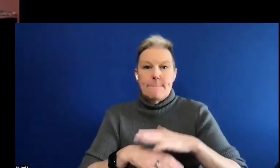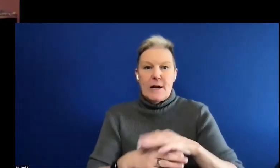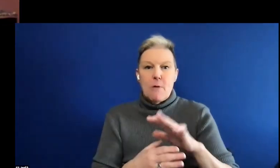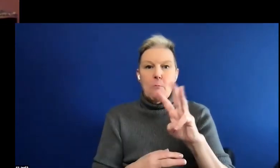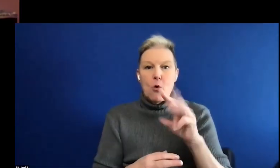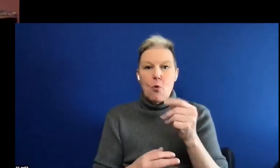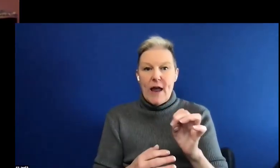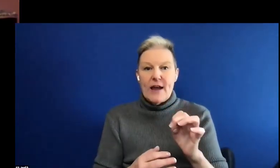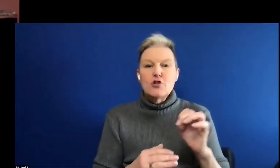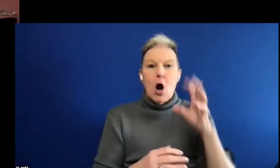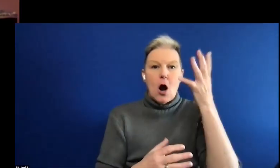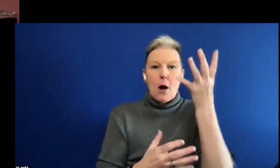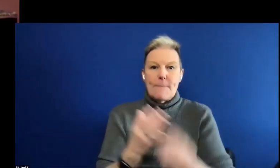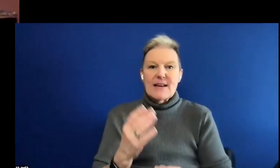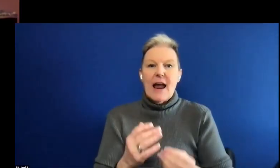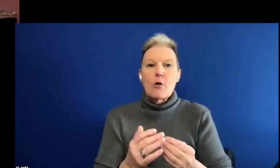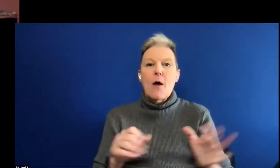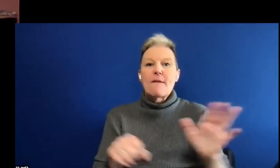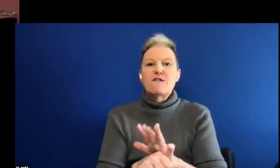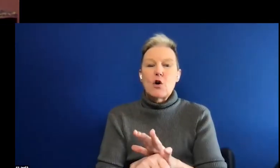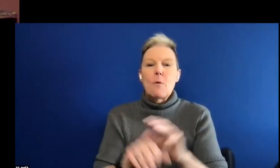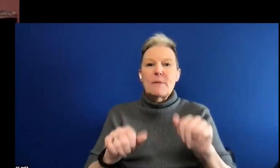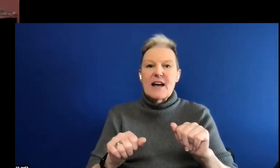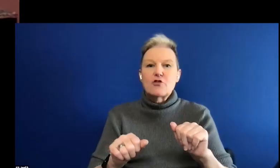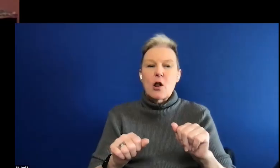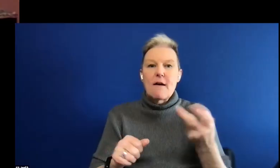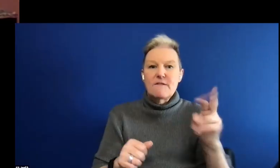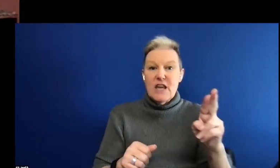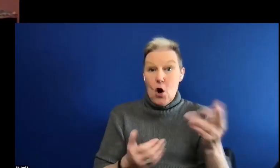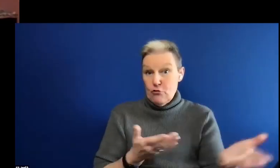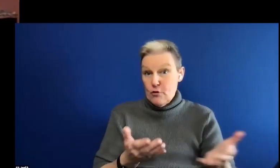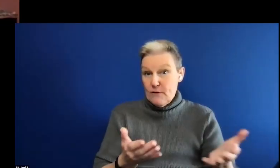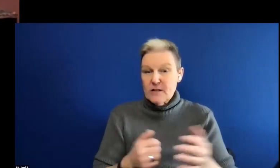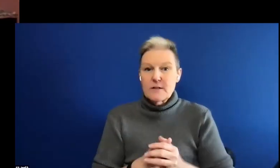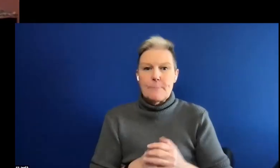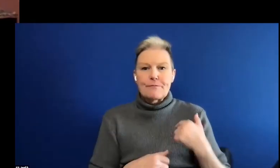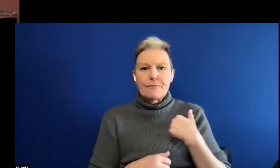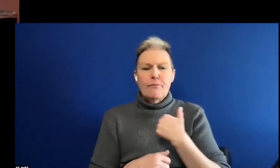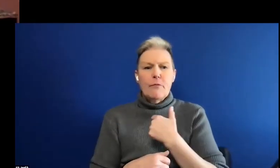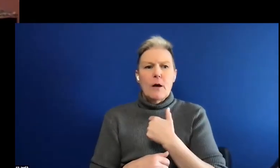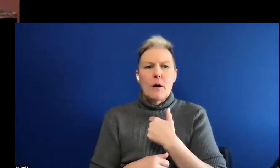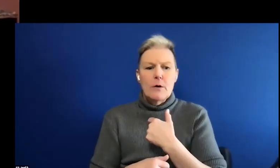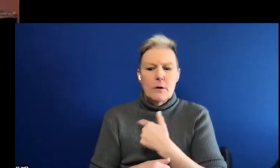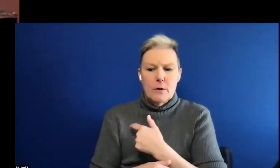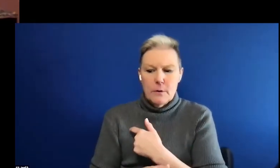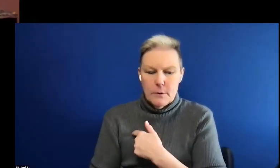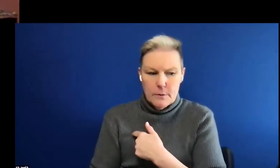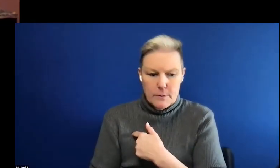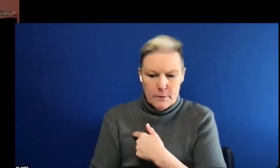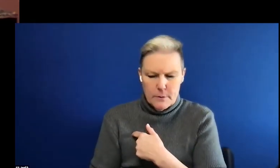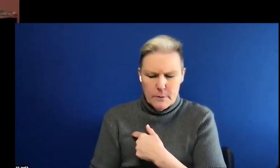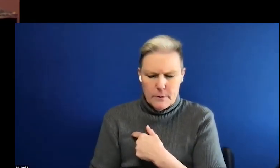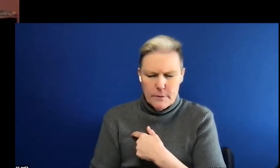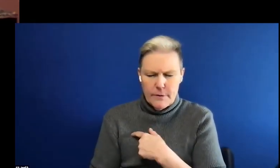missing out on the full potential of VR services. We were really dismayed to hear that